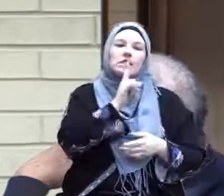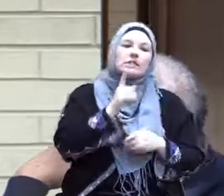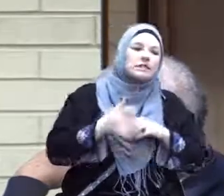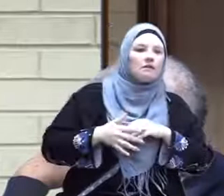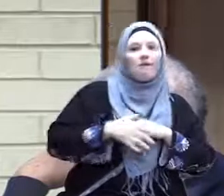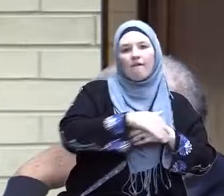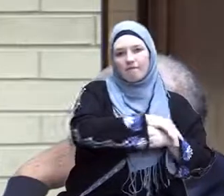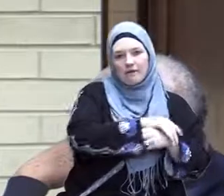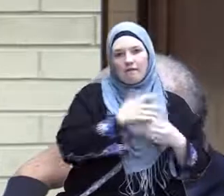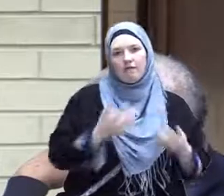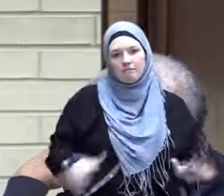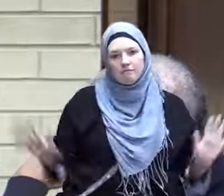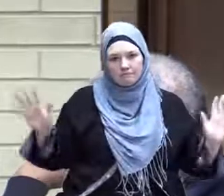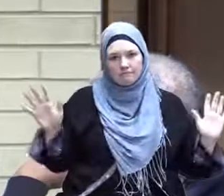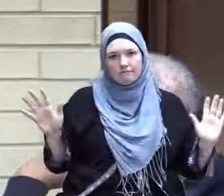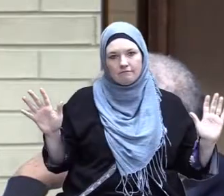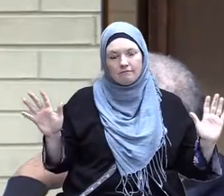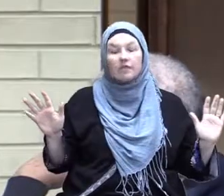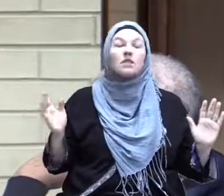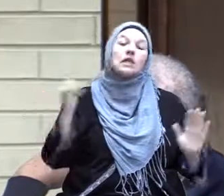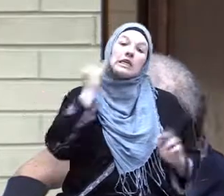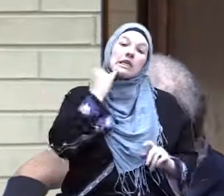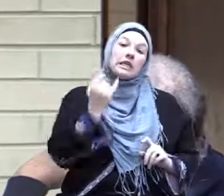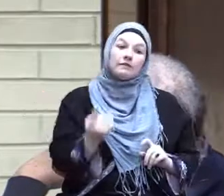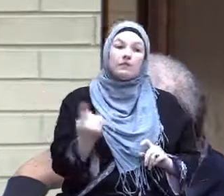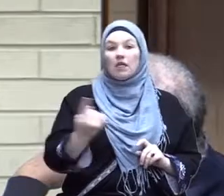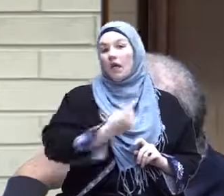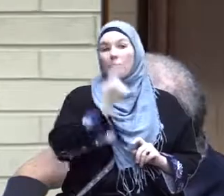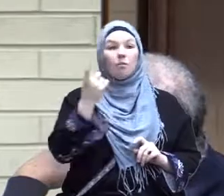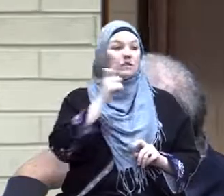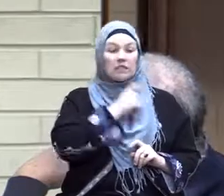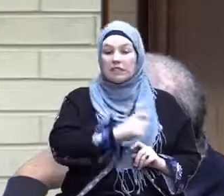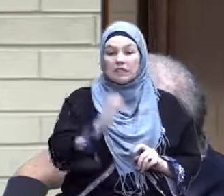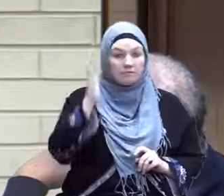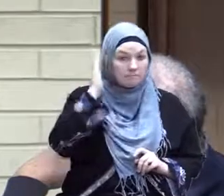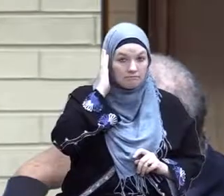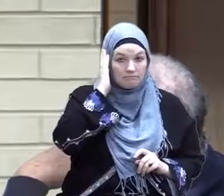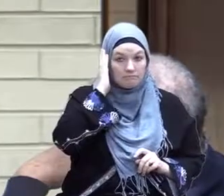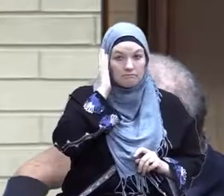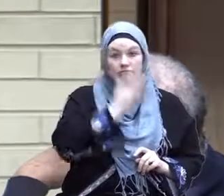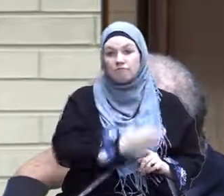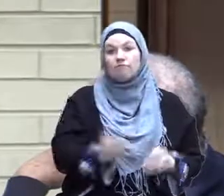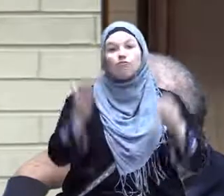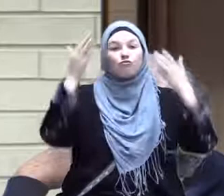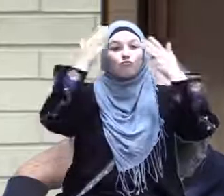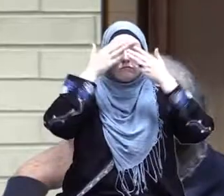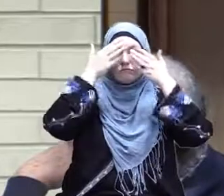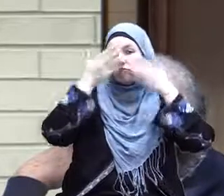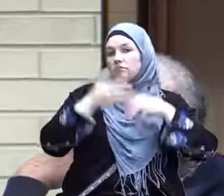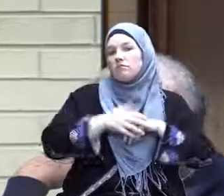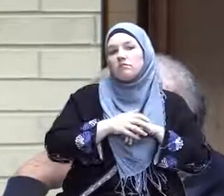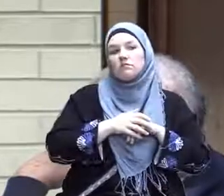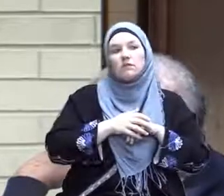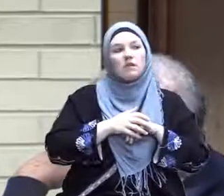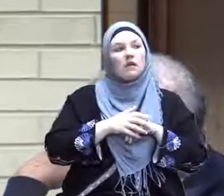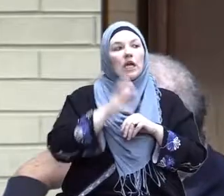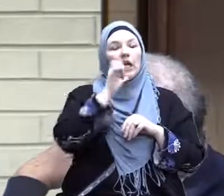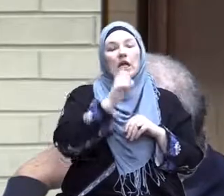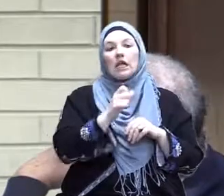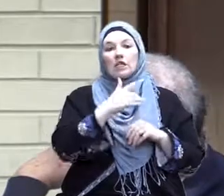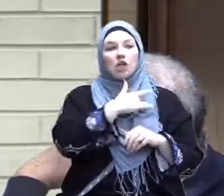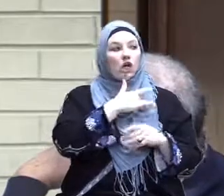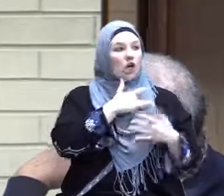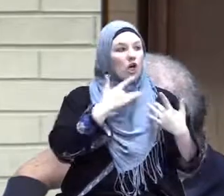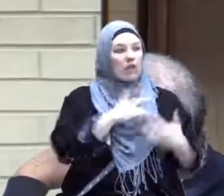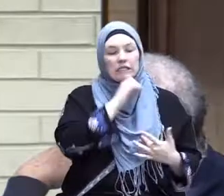cover. So if somebody doesn't hear, doesn't see, and his heart doesn't